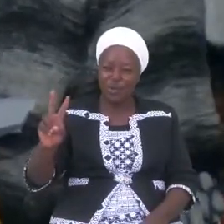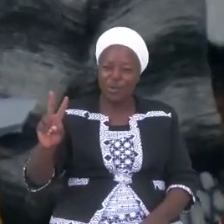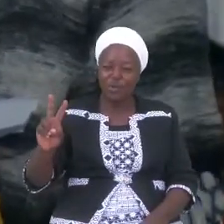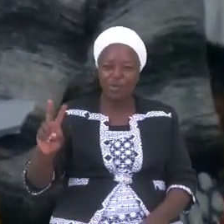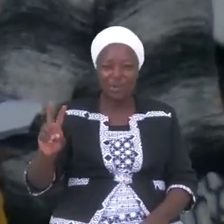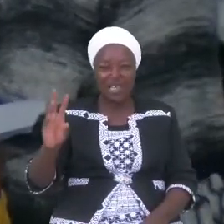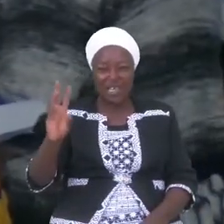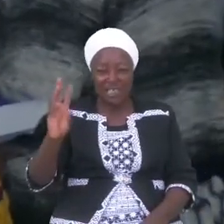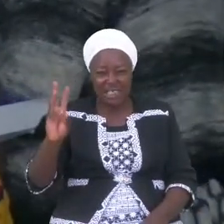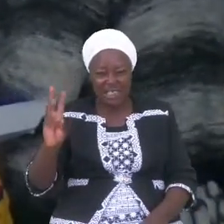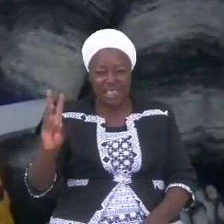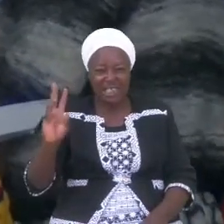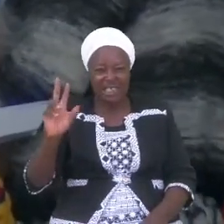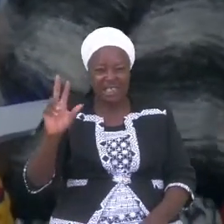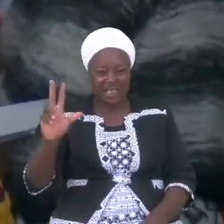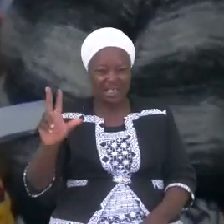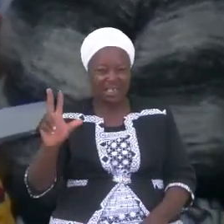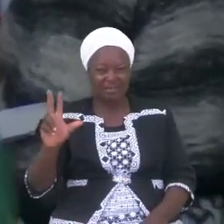fold.